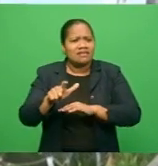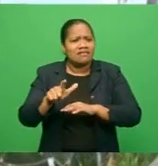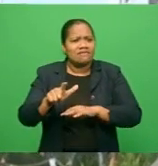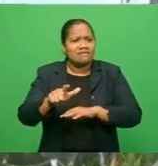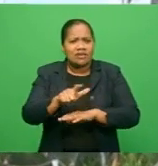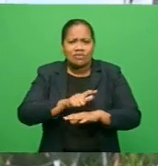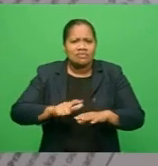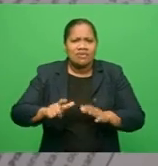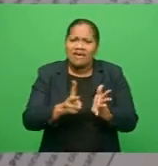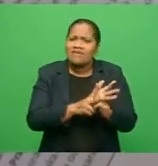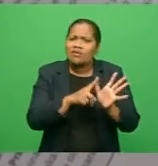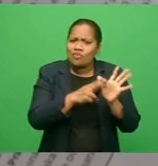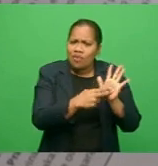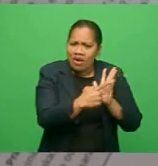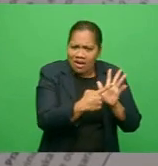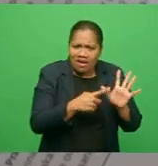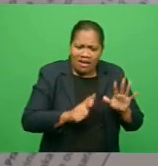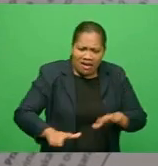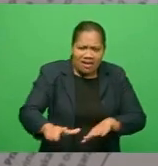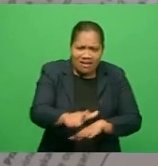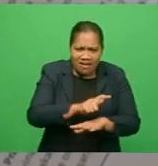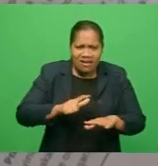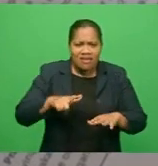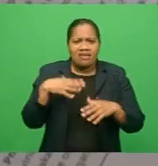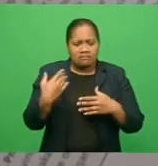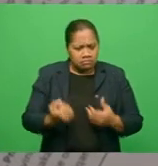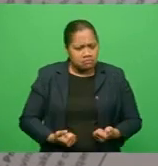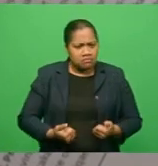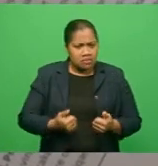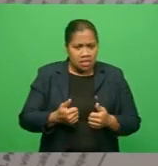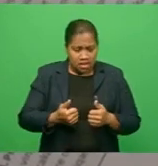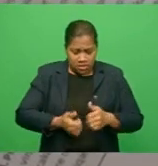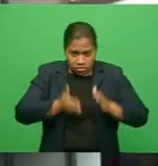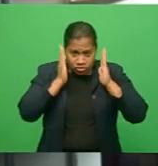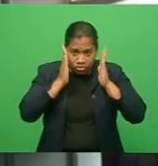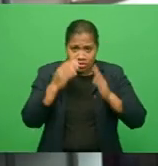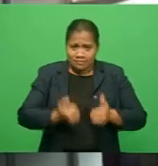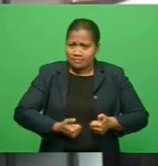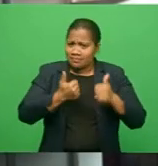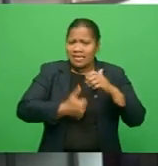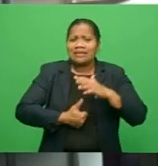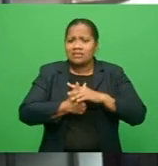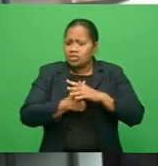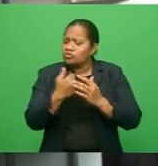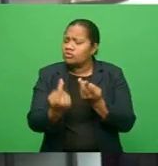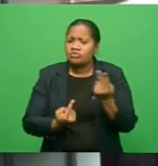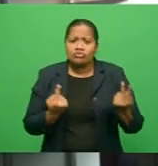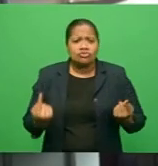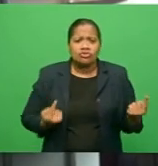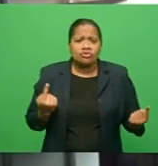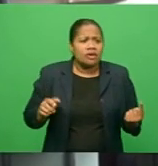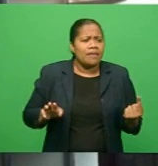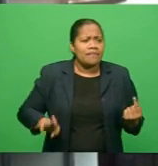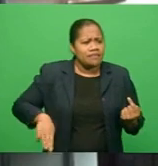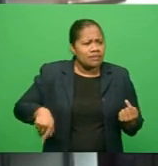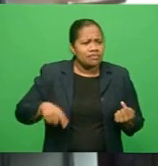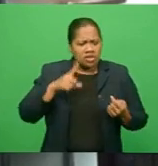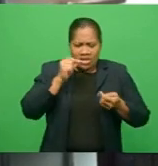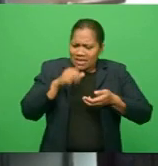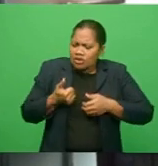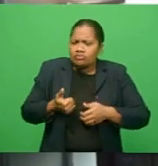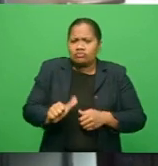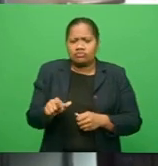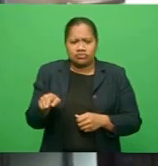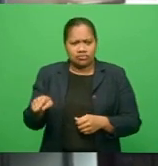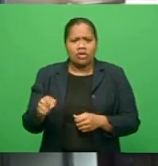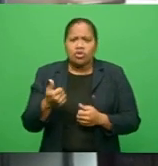land, and they have good access. The church has good access to its members, who can be encouraged to use